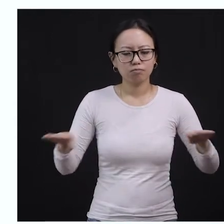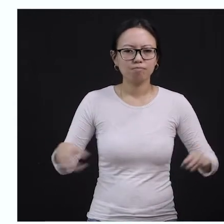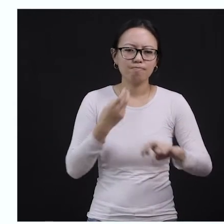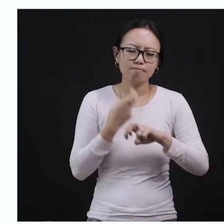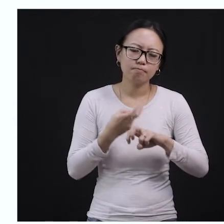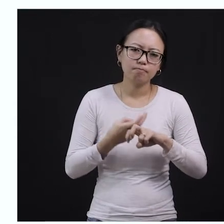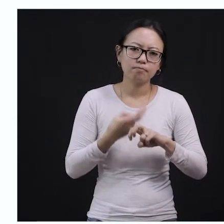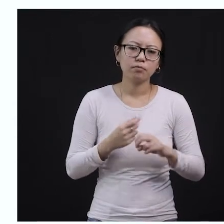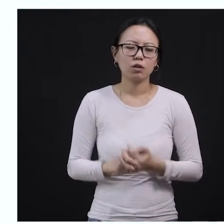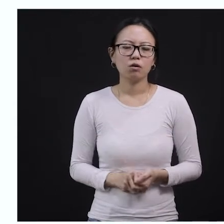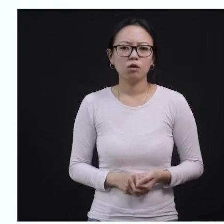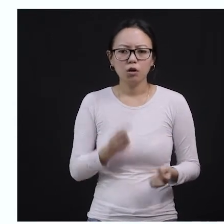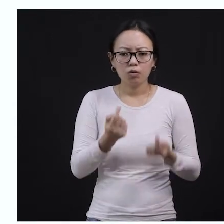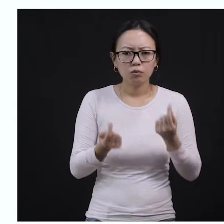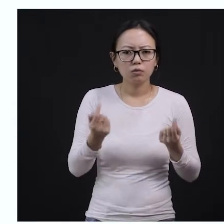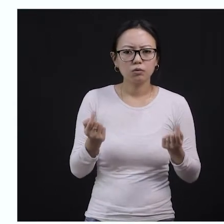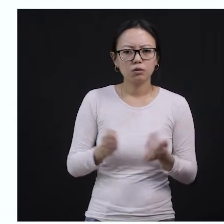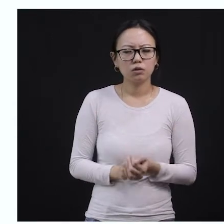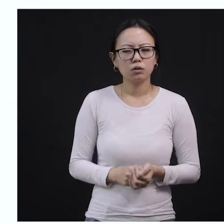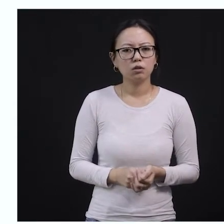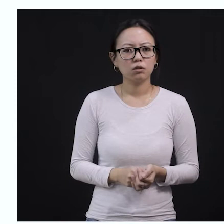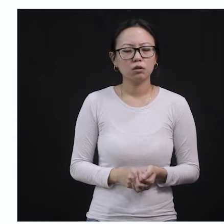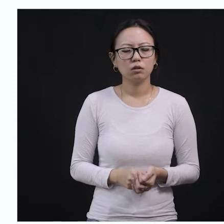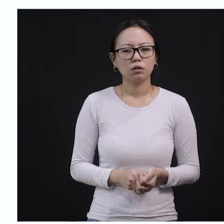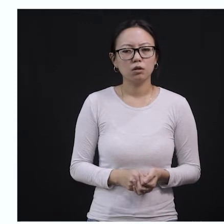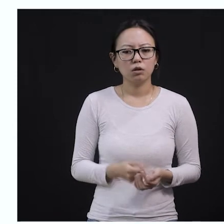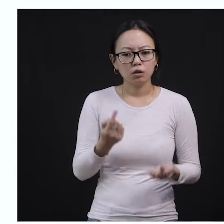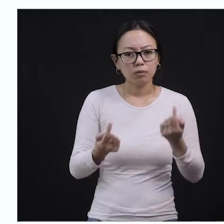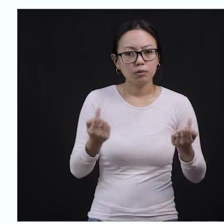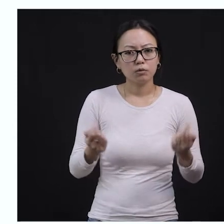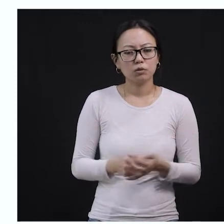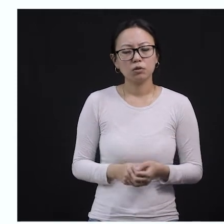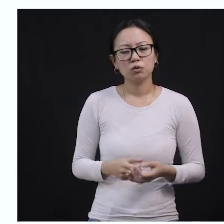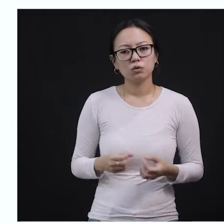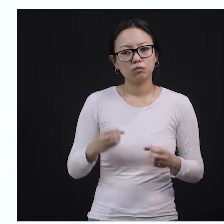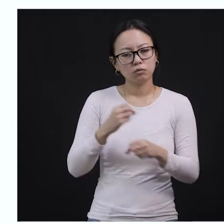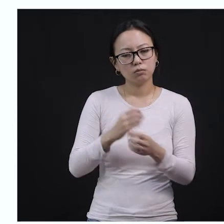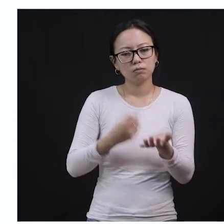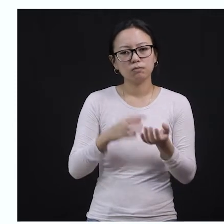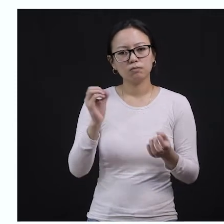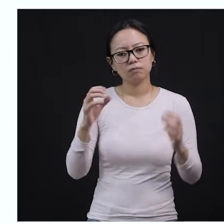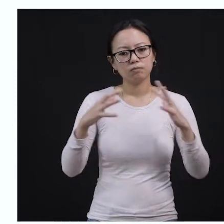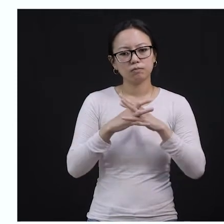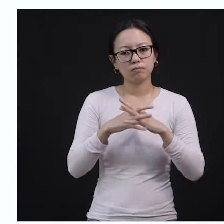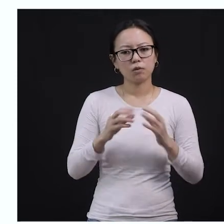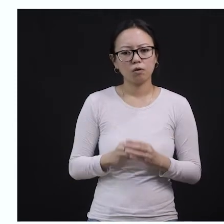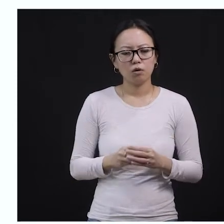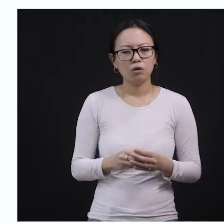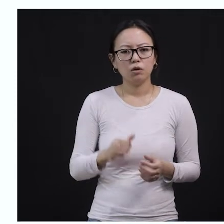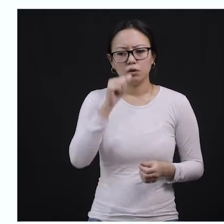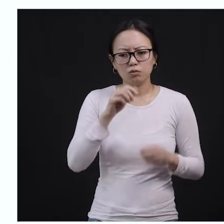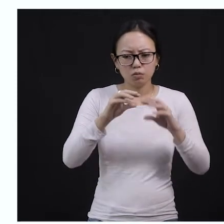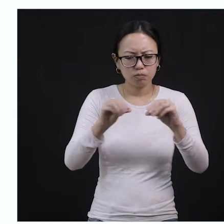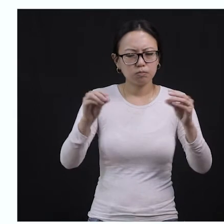grow crops, we need a very soft soil known as the fertile soil. For that, the soil has to come in contact